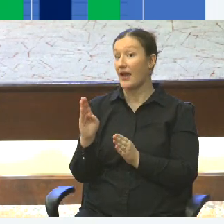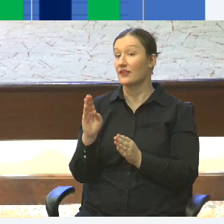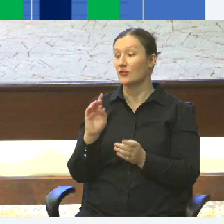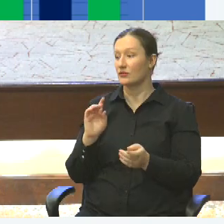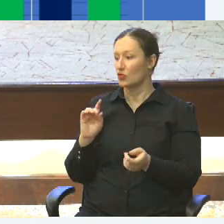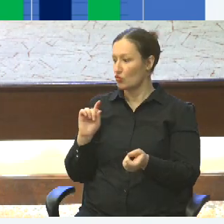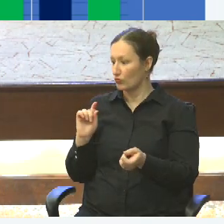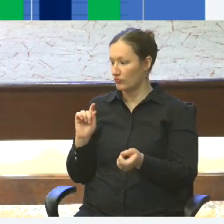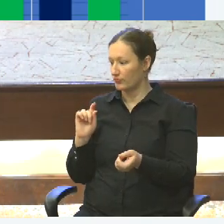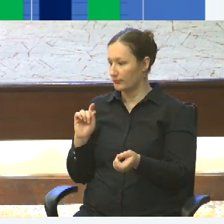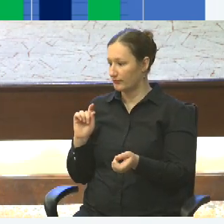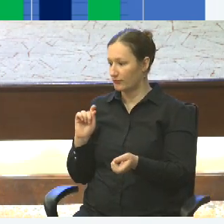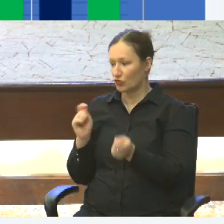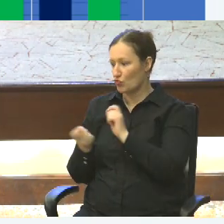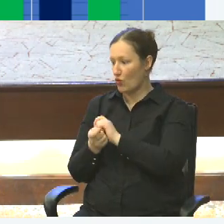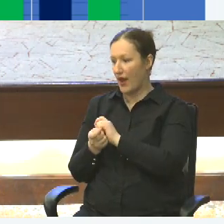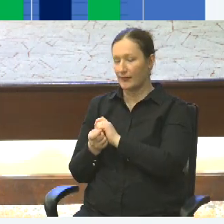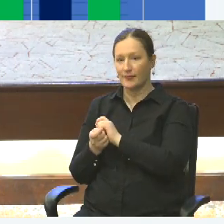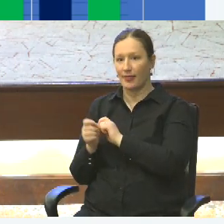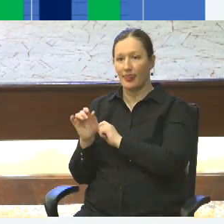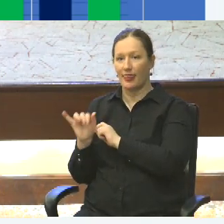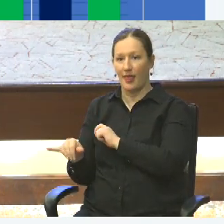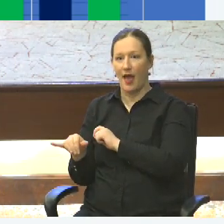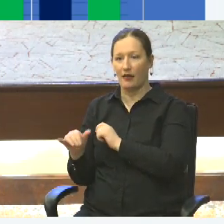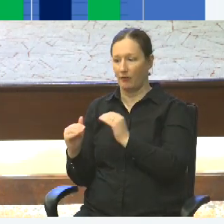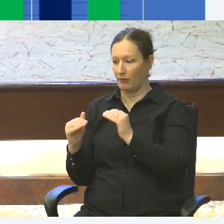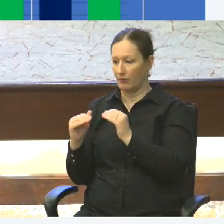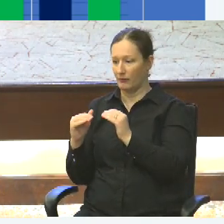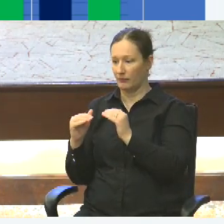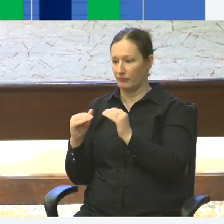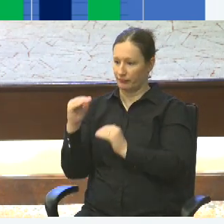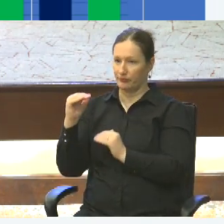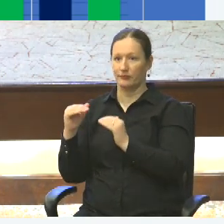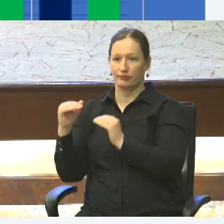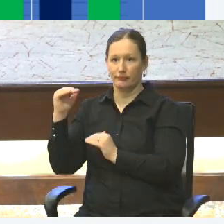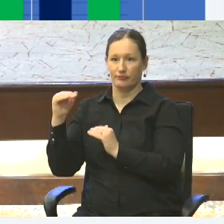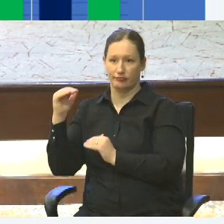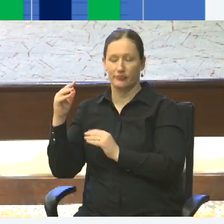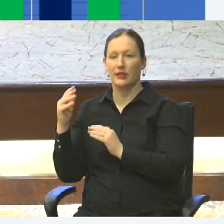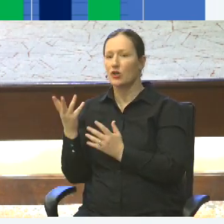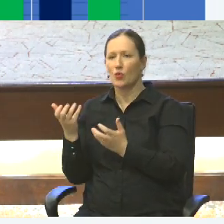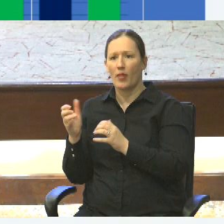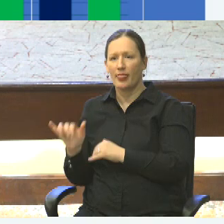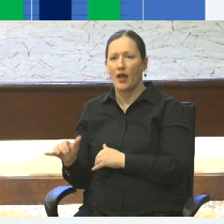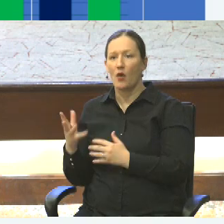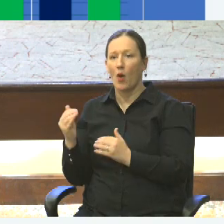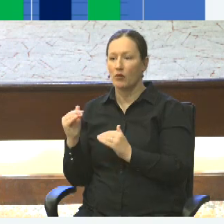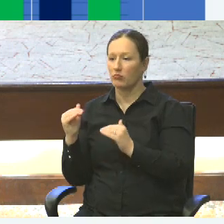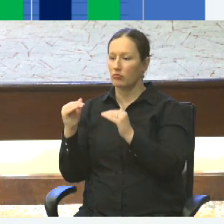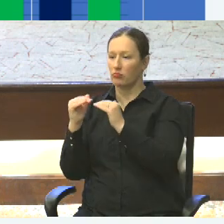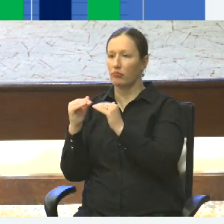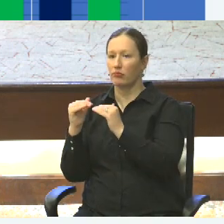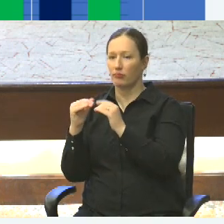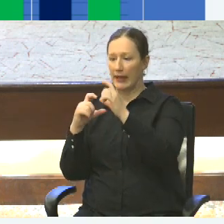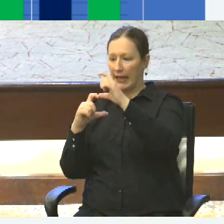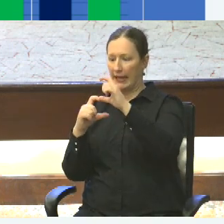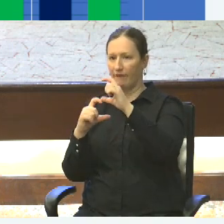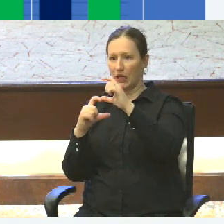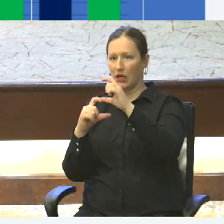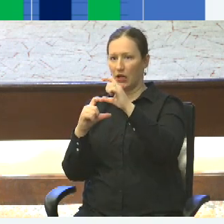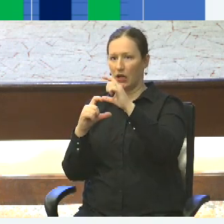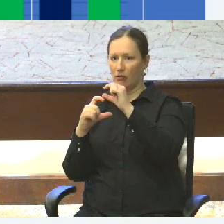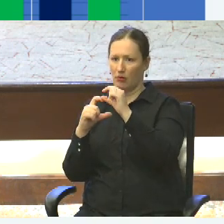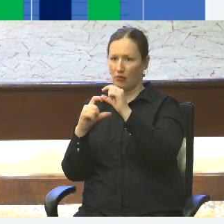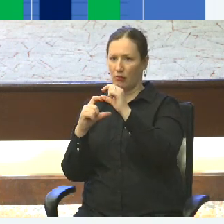correct this differential so that there is a more even bar, or possibly even the airport's capable of